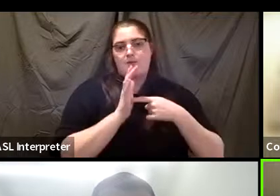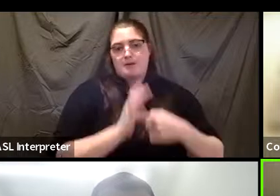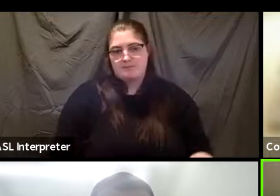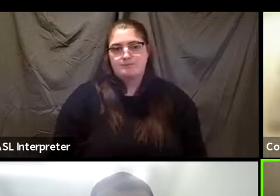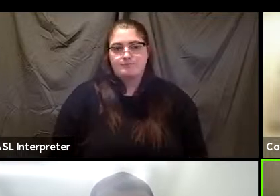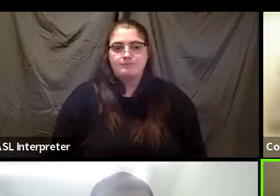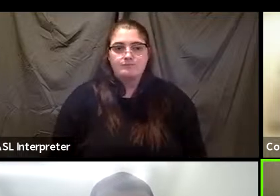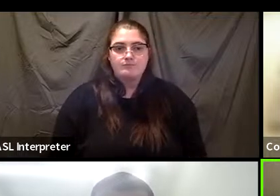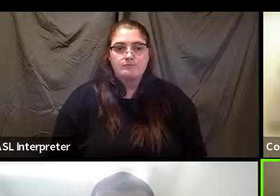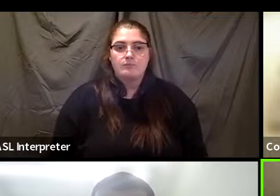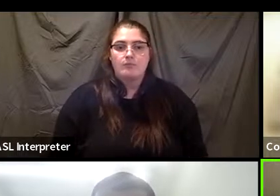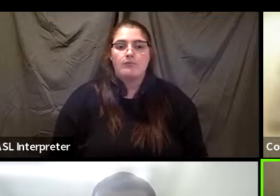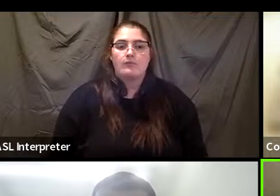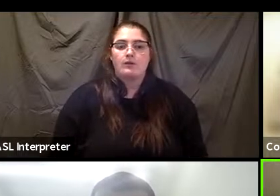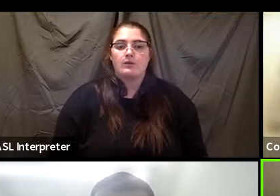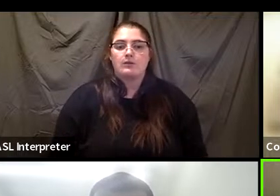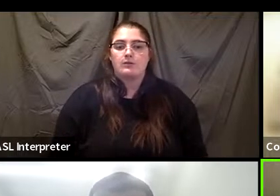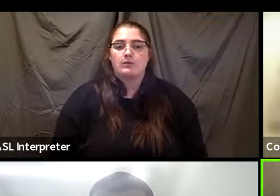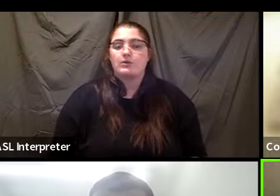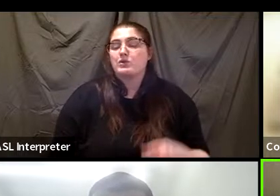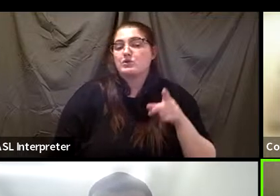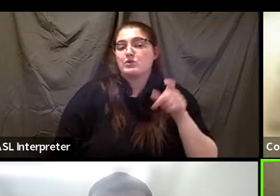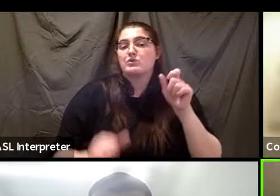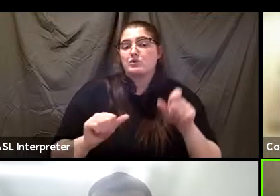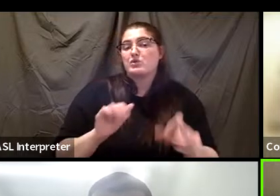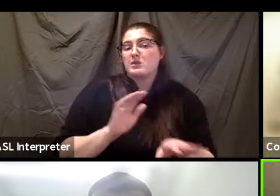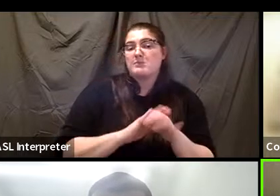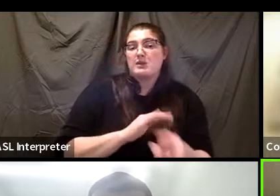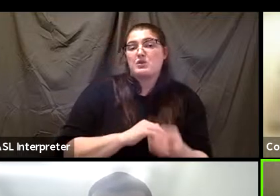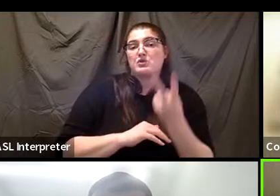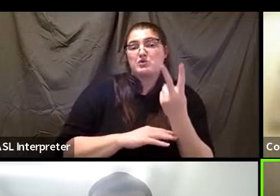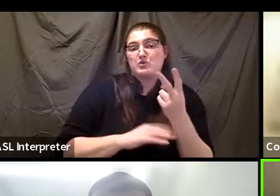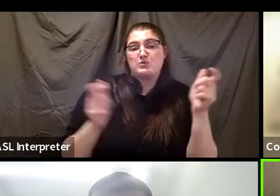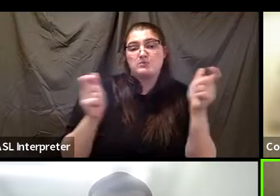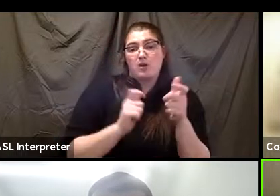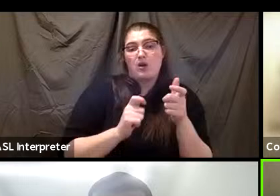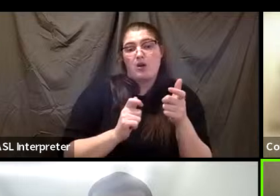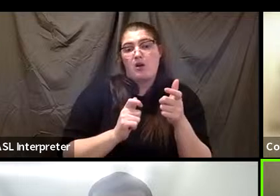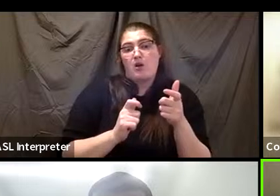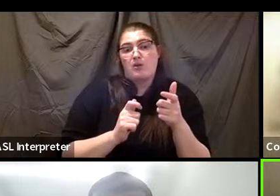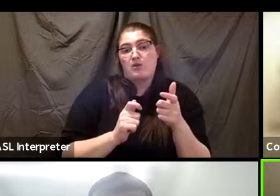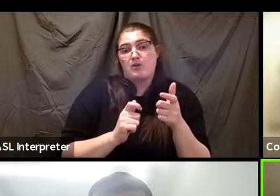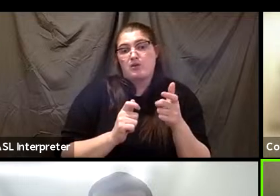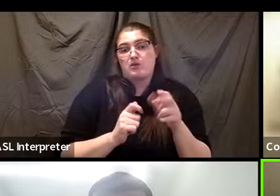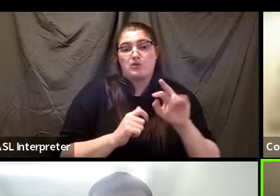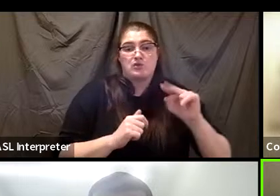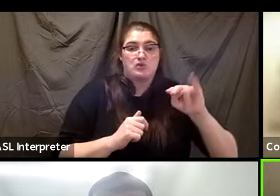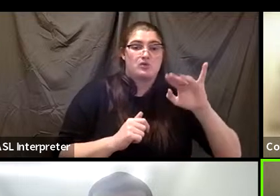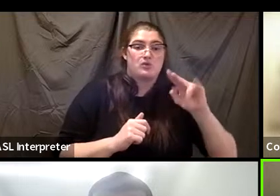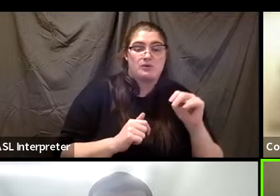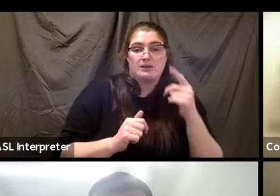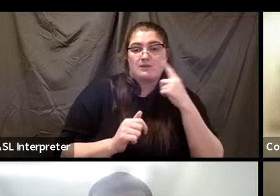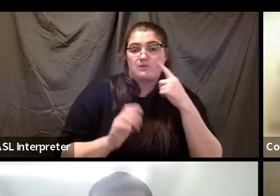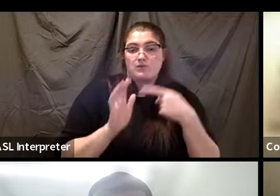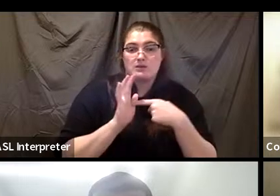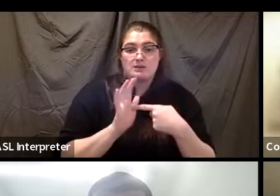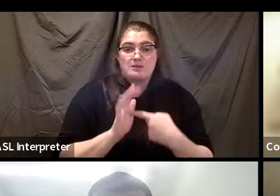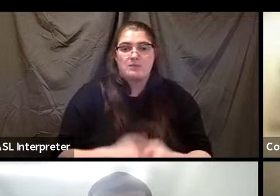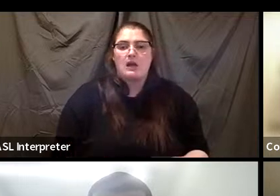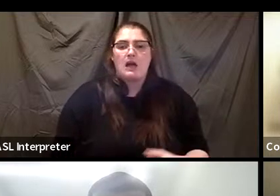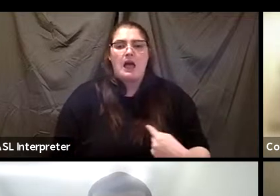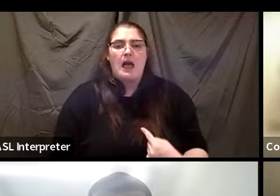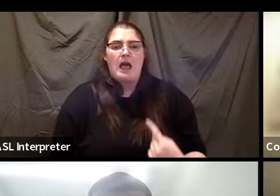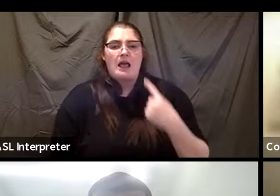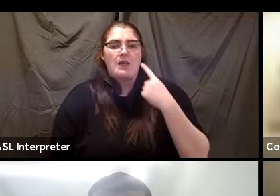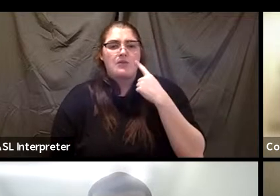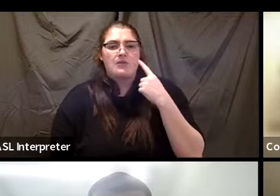So you could probably alternatively choose two smaller one-bedroom units as an example. So what you're saying is it's a choice based on square footage. I think we